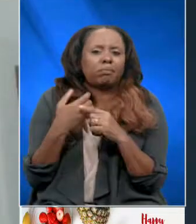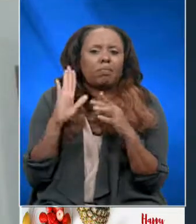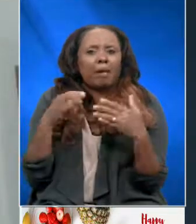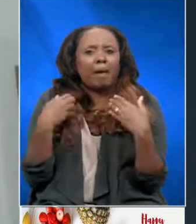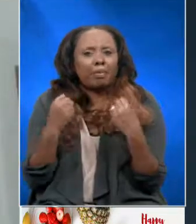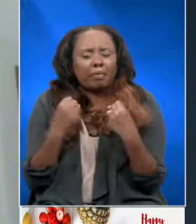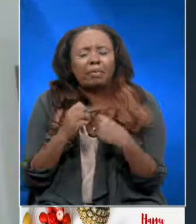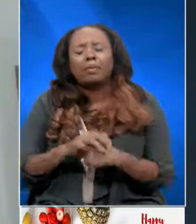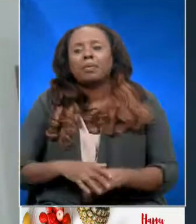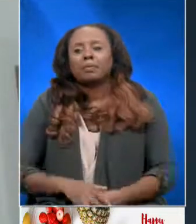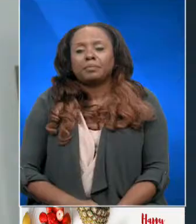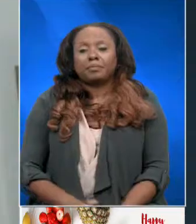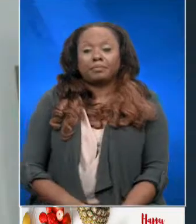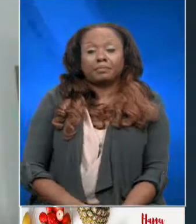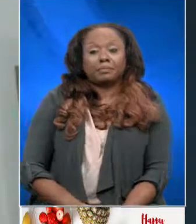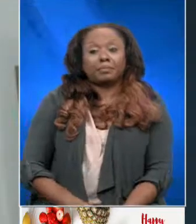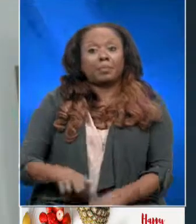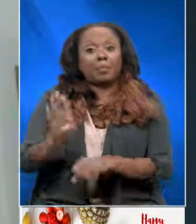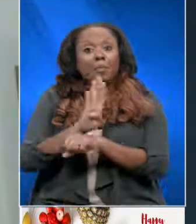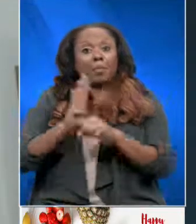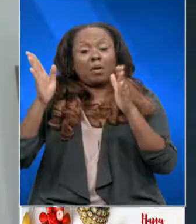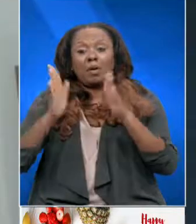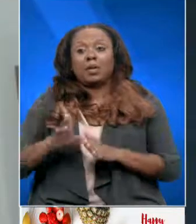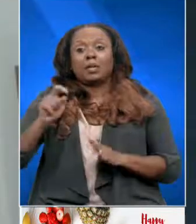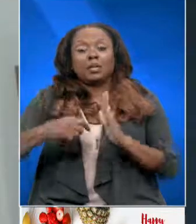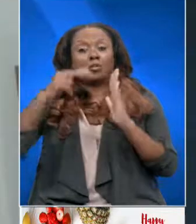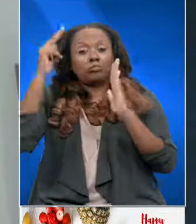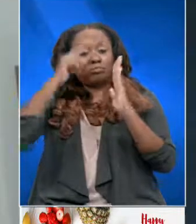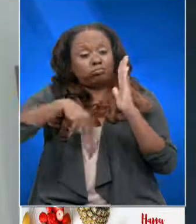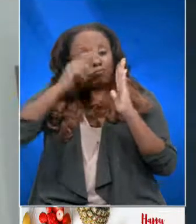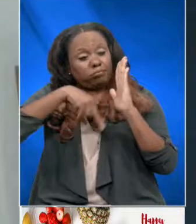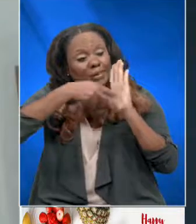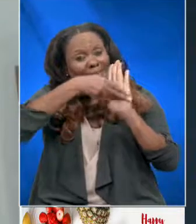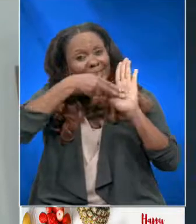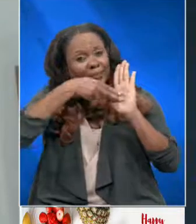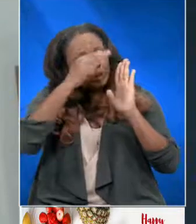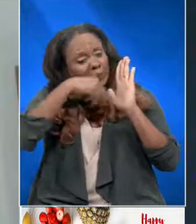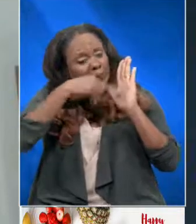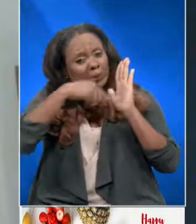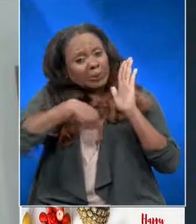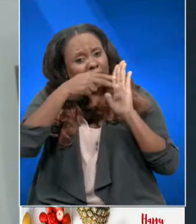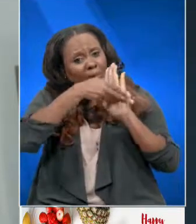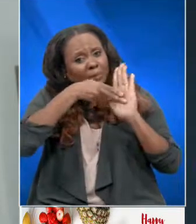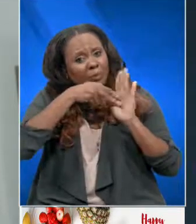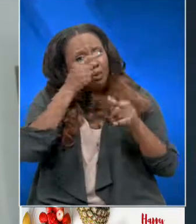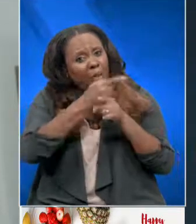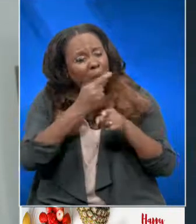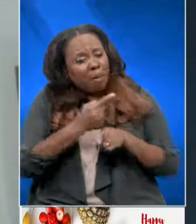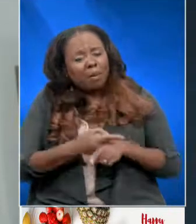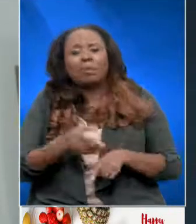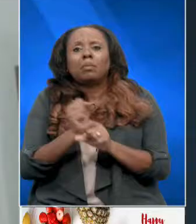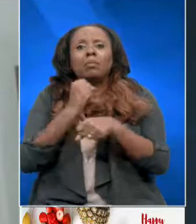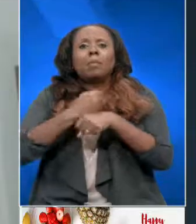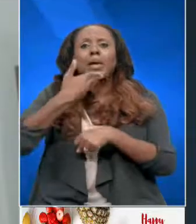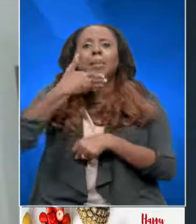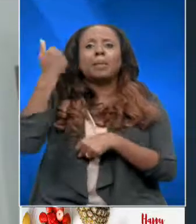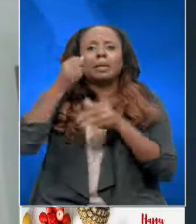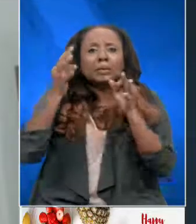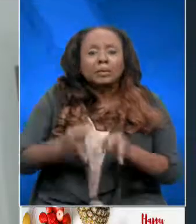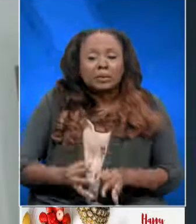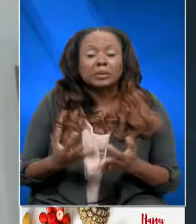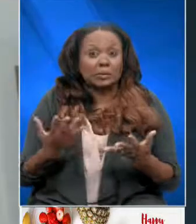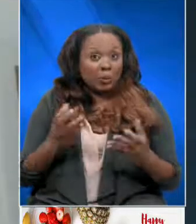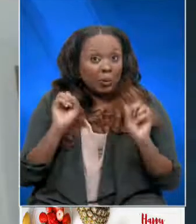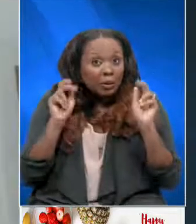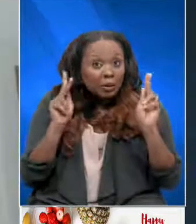the average Bayesian needs to be mindful and needs to start reading labels and get in the habit of reading labels. And it will help you to make a better decision when you step into